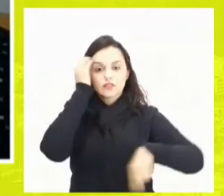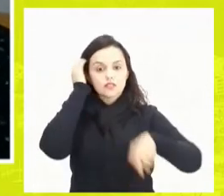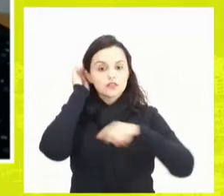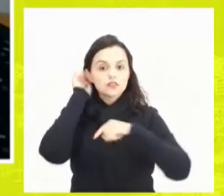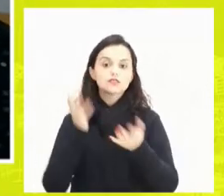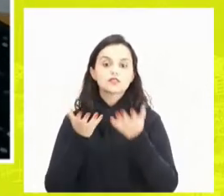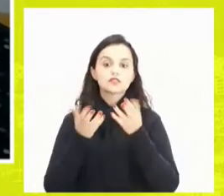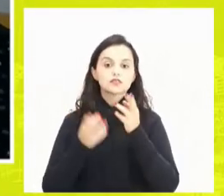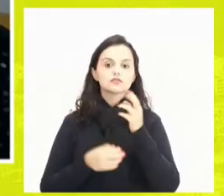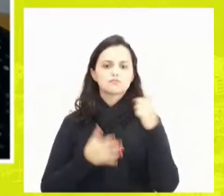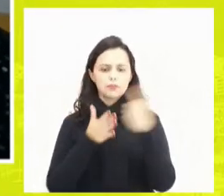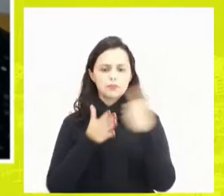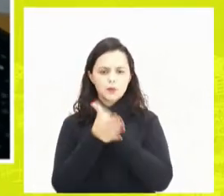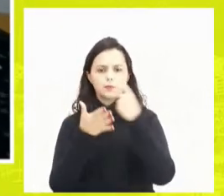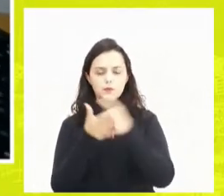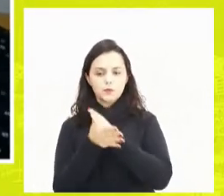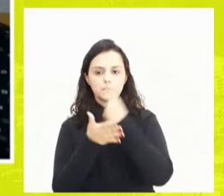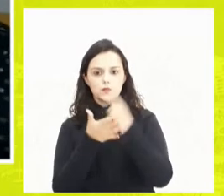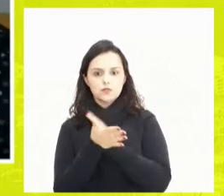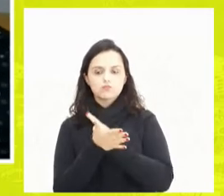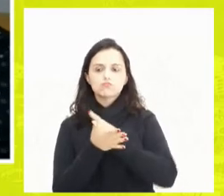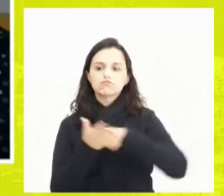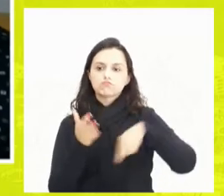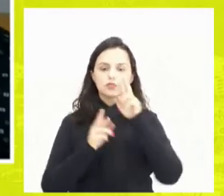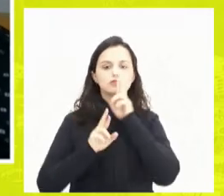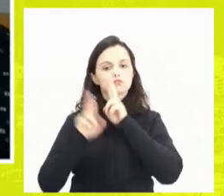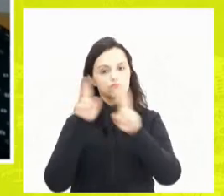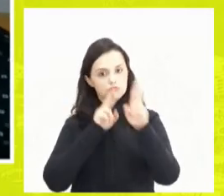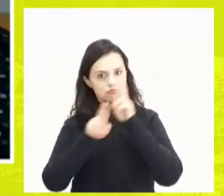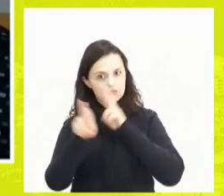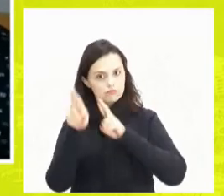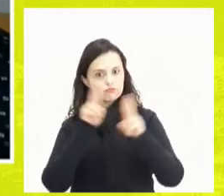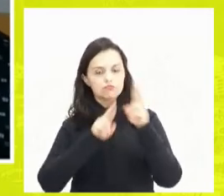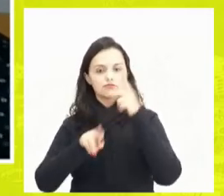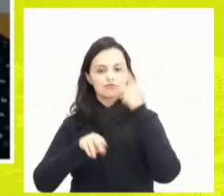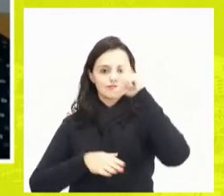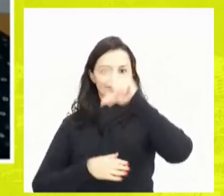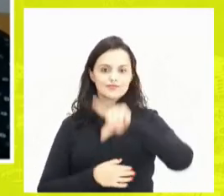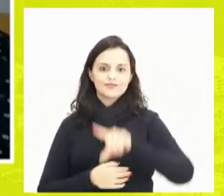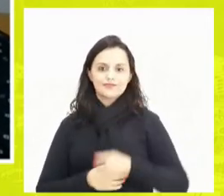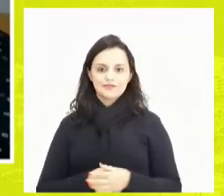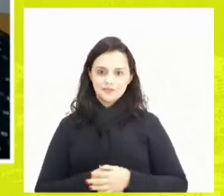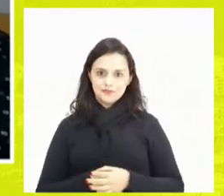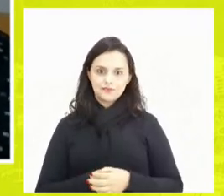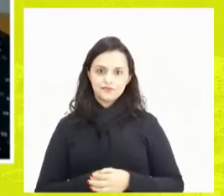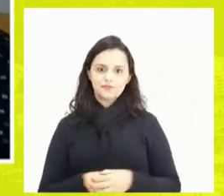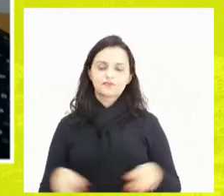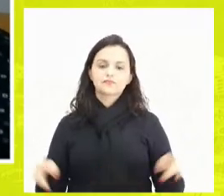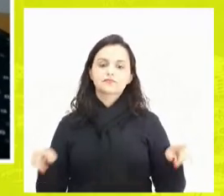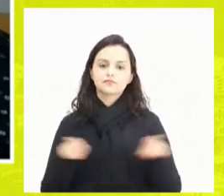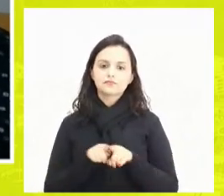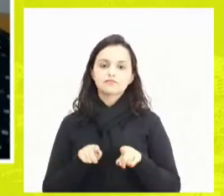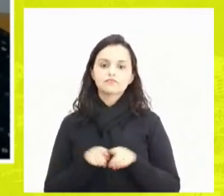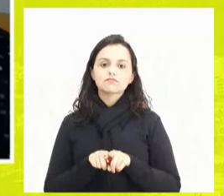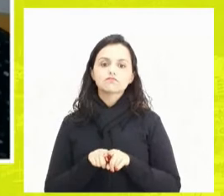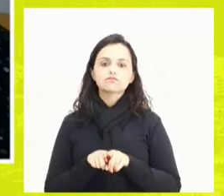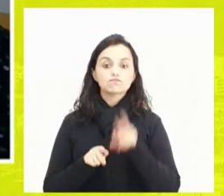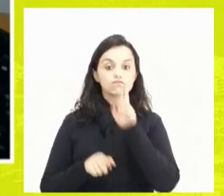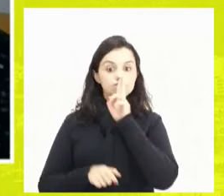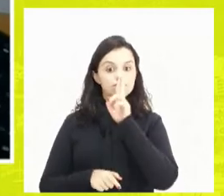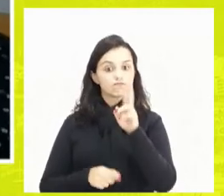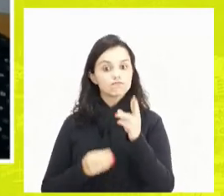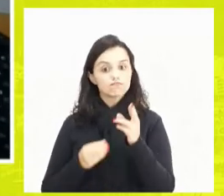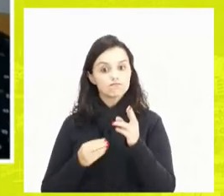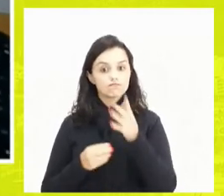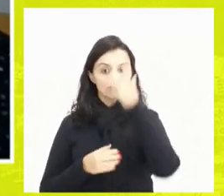answer what people always talk about lopa question loop about and bring to people answers